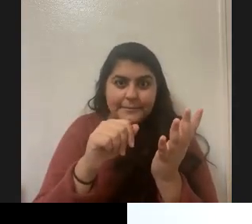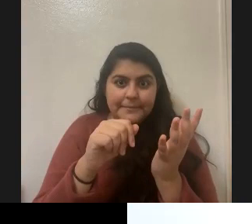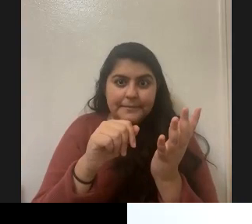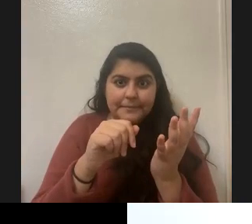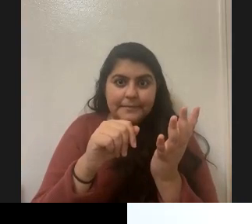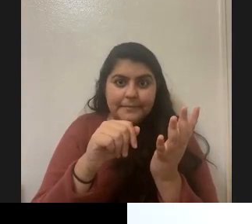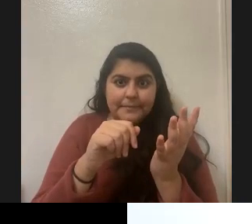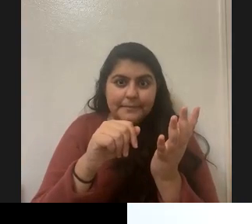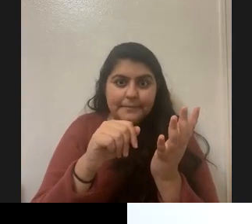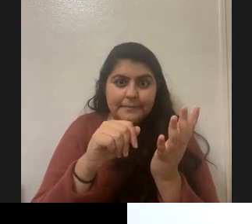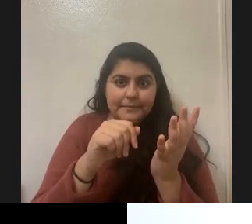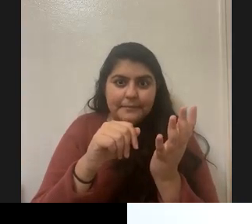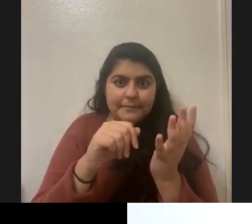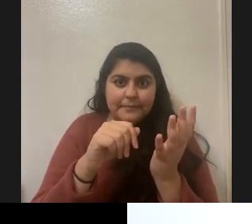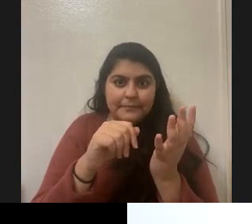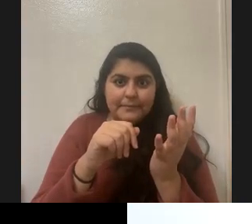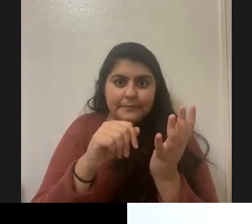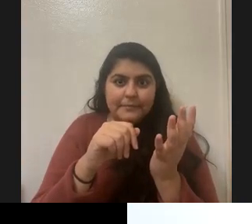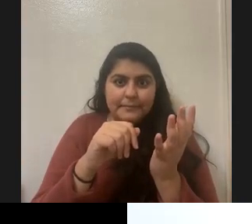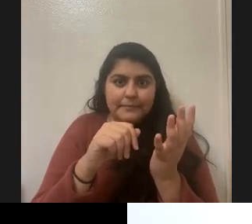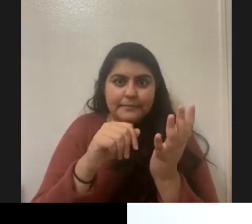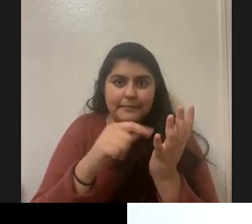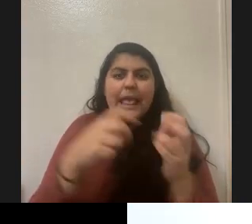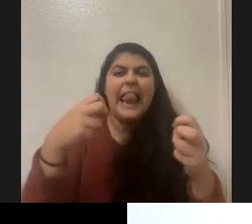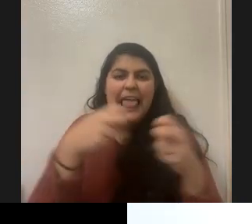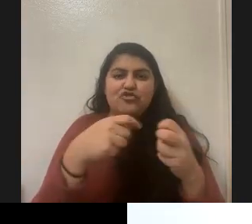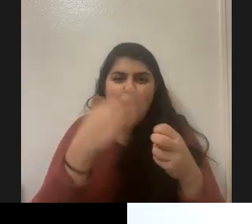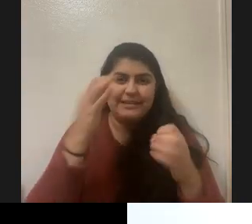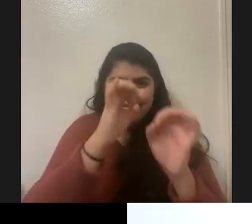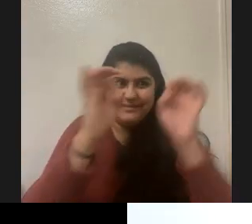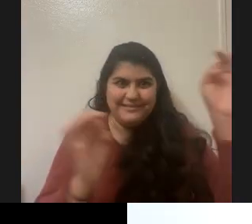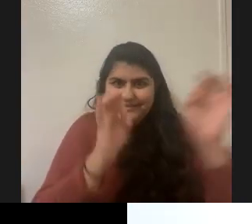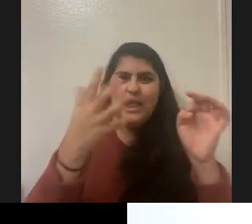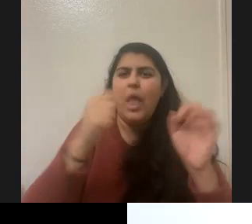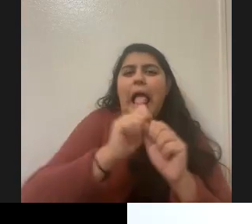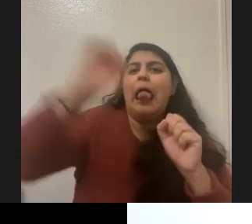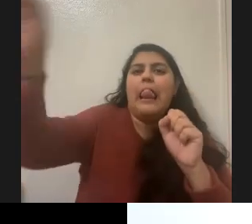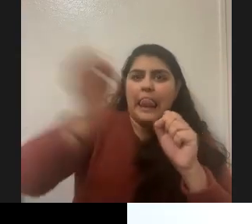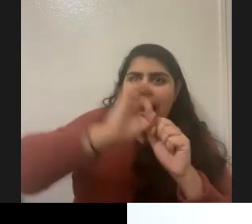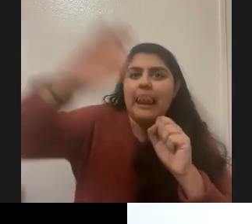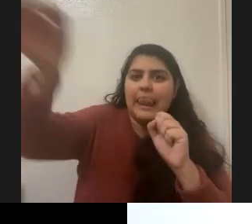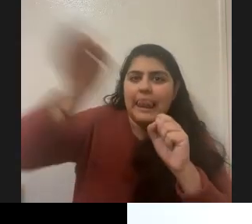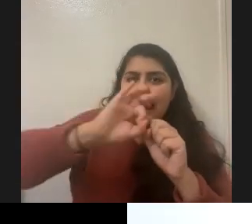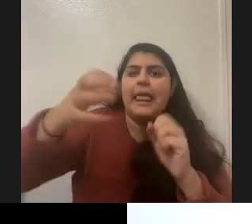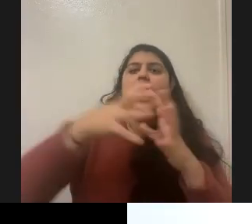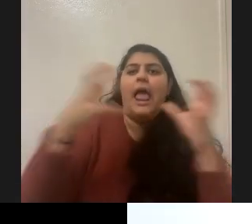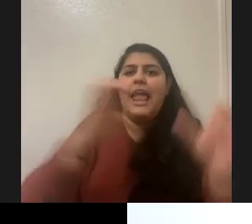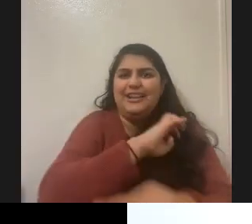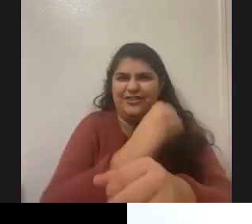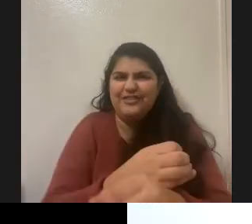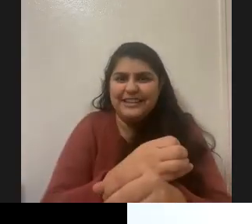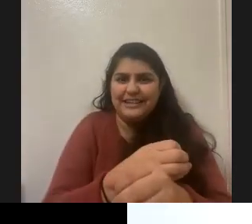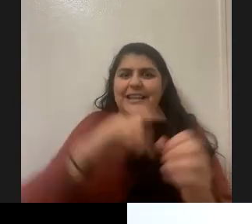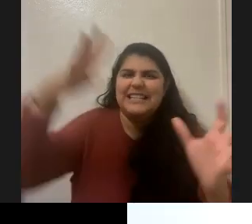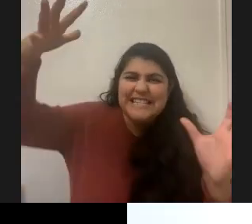So obviously they're very, these electrons I said earlier, they don't want, they're like flying around. They have so much energy, right? And then we squish